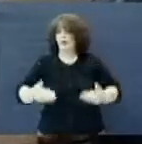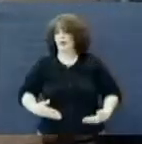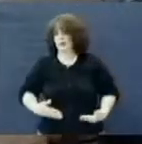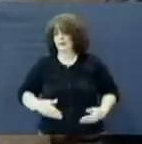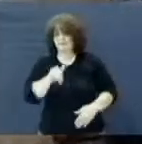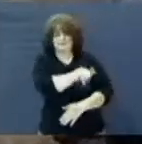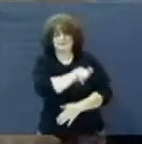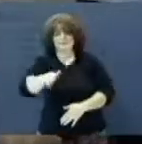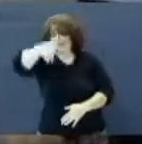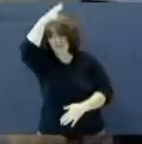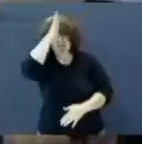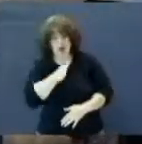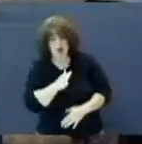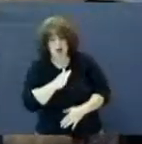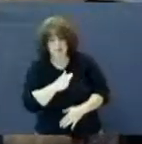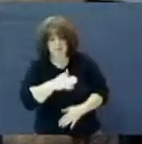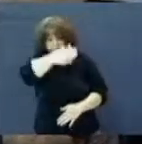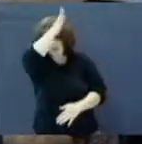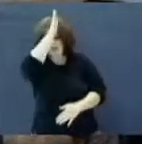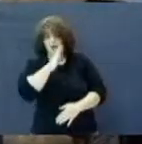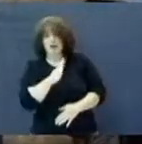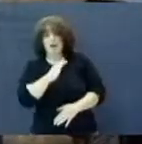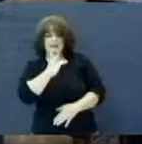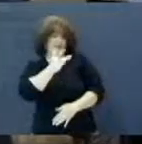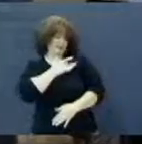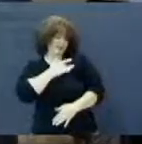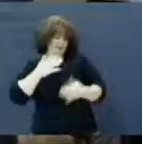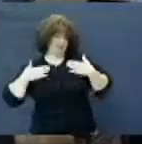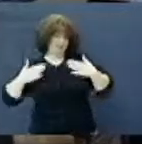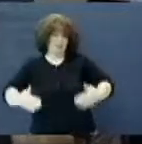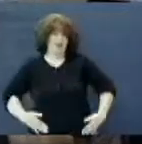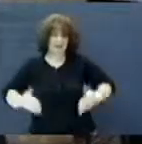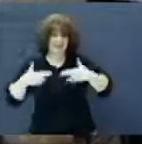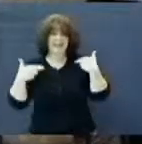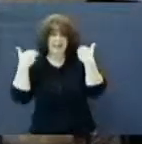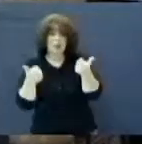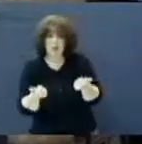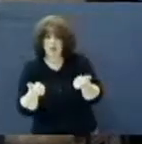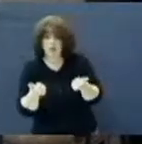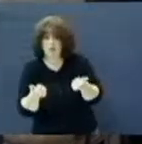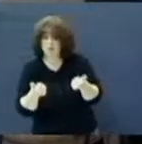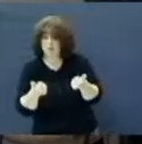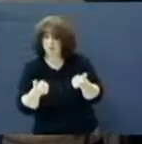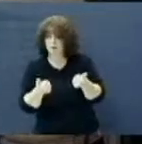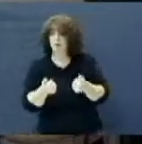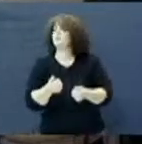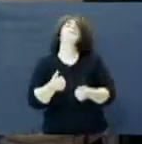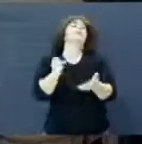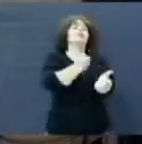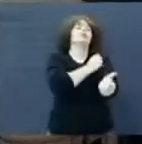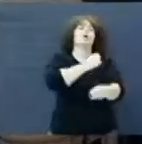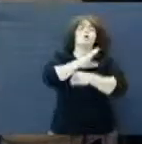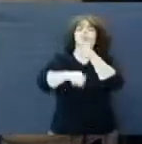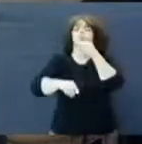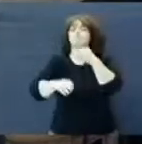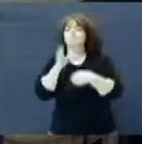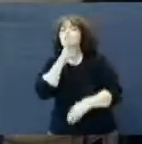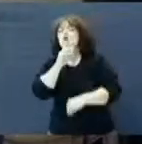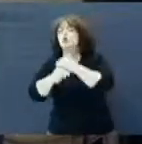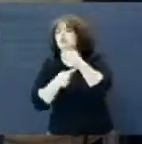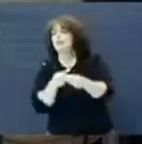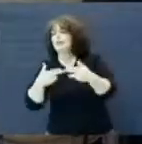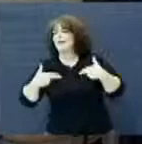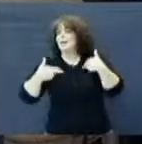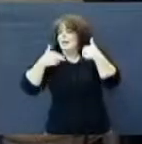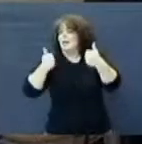I'm glad I got a God that can still touch bodies. Amen. She mentioned in that song about healing my broken body. I'm glad I got a